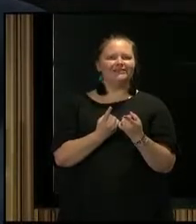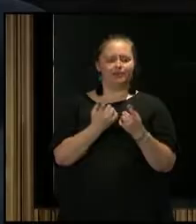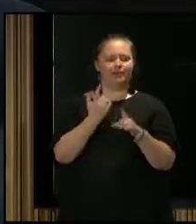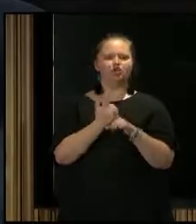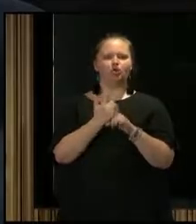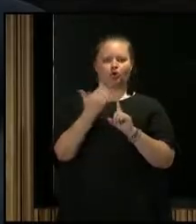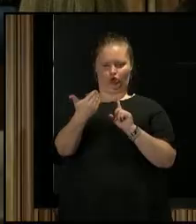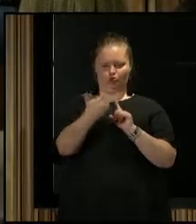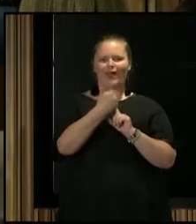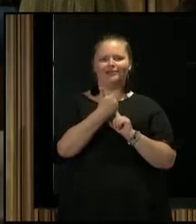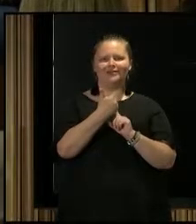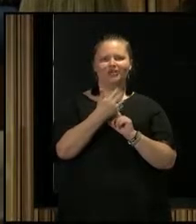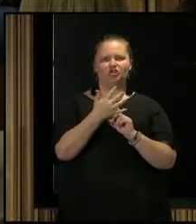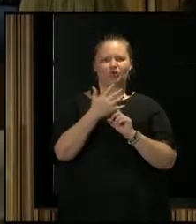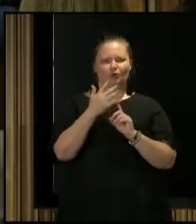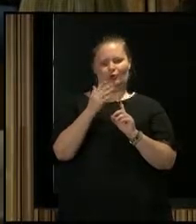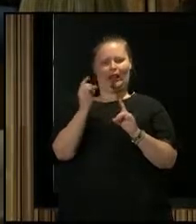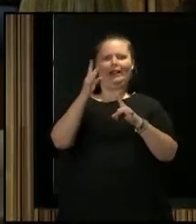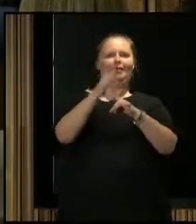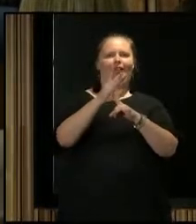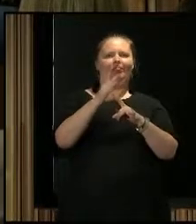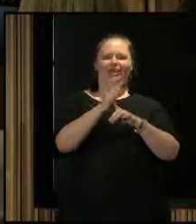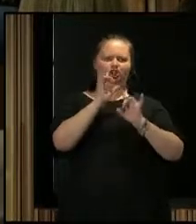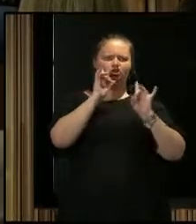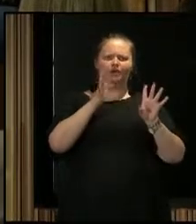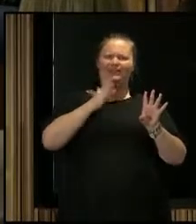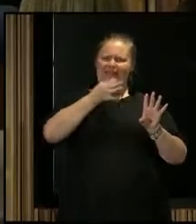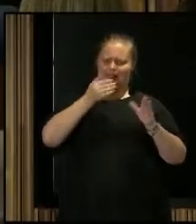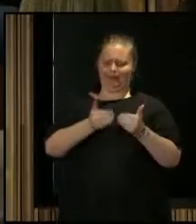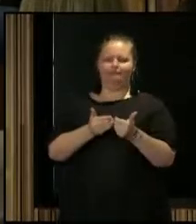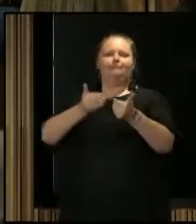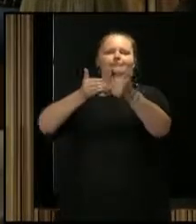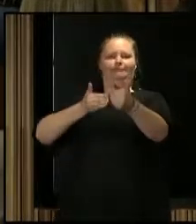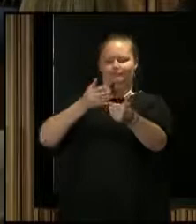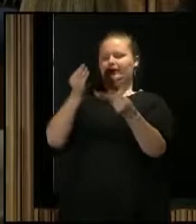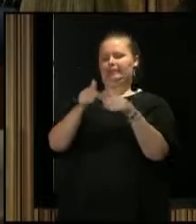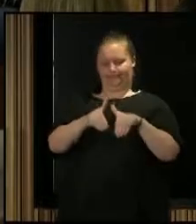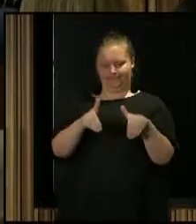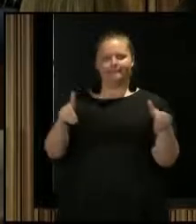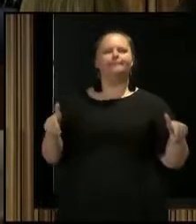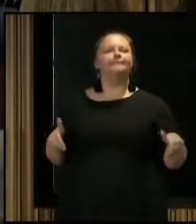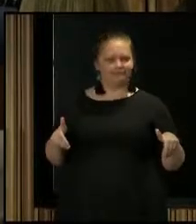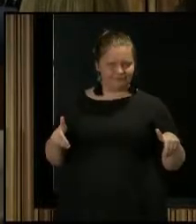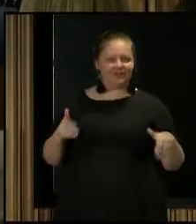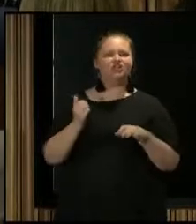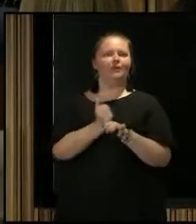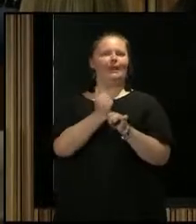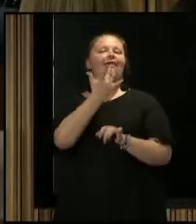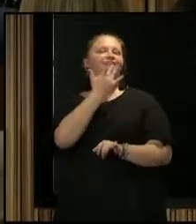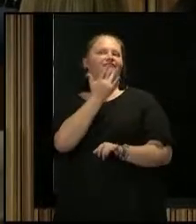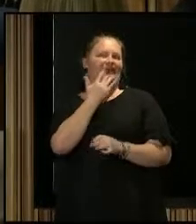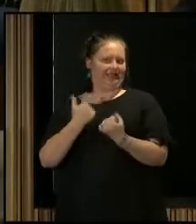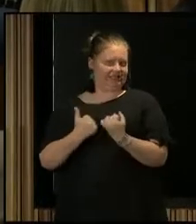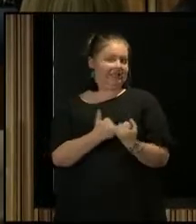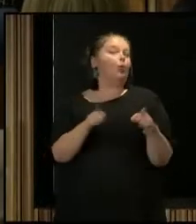to the lead performer of the show that they were trying to hire. And I thought, we need some distance here. We need some boundaries. So I created a fake assistant, which was